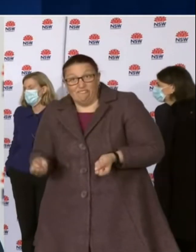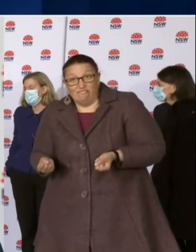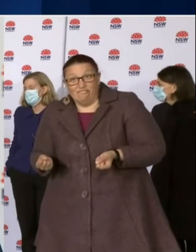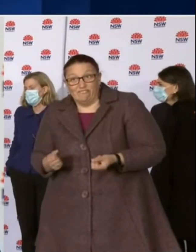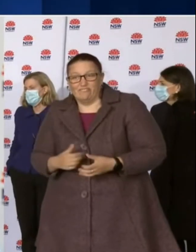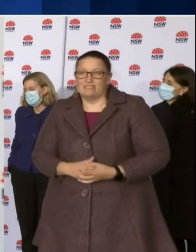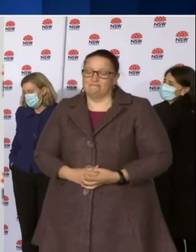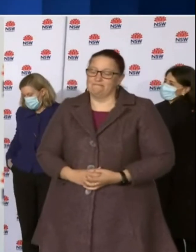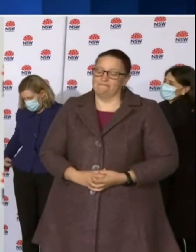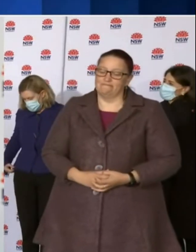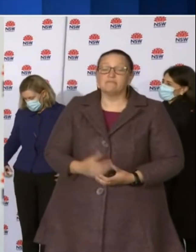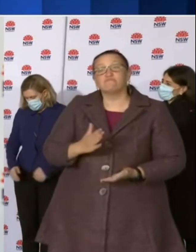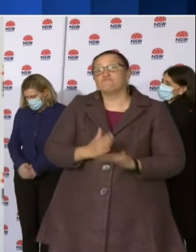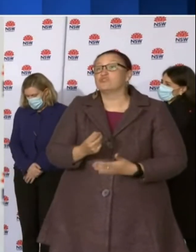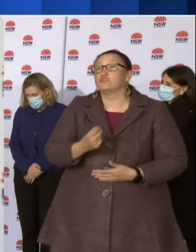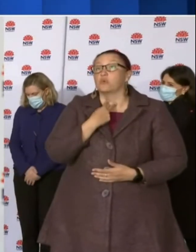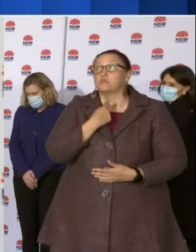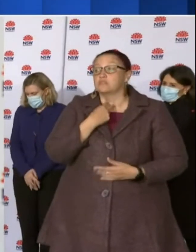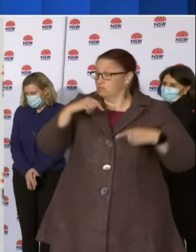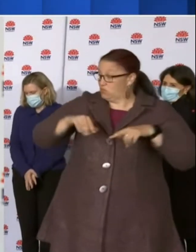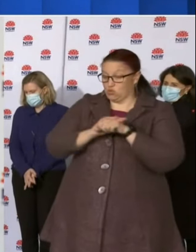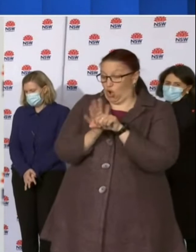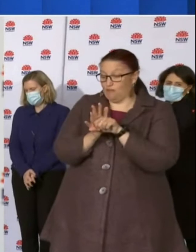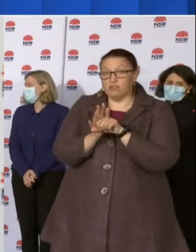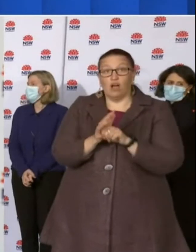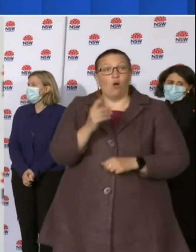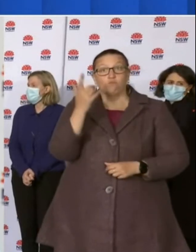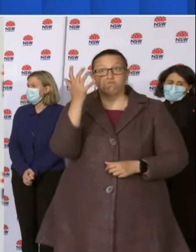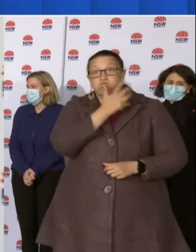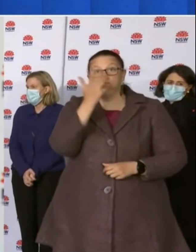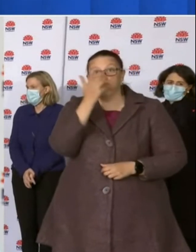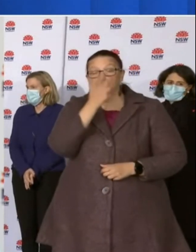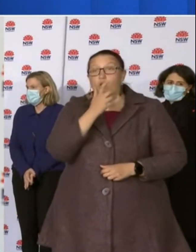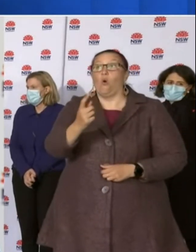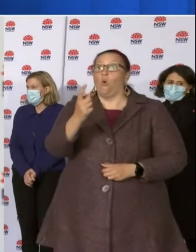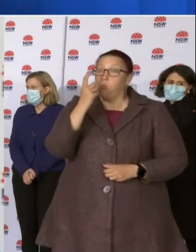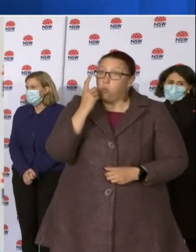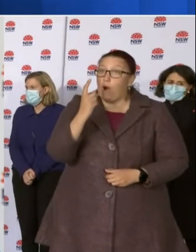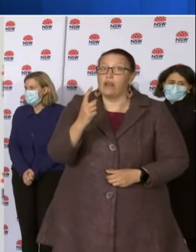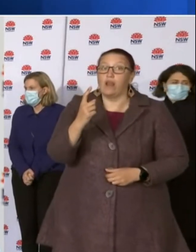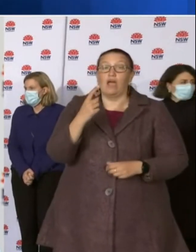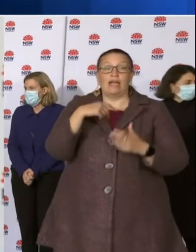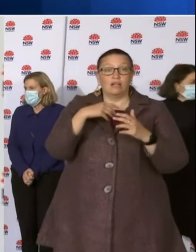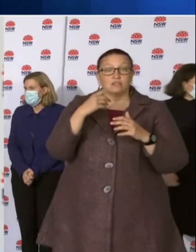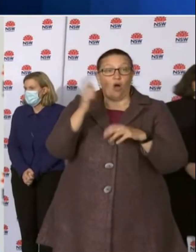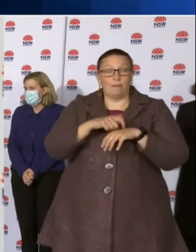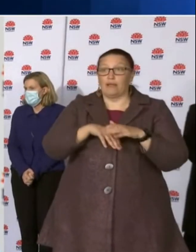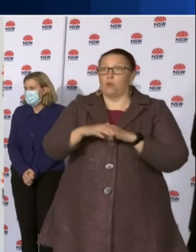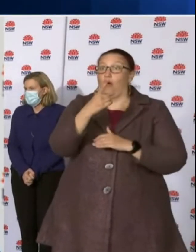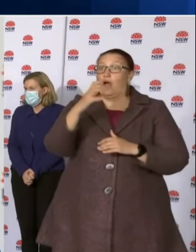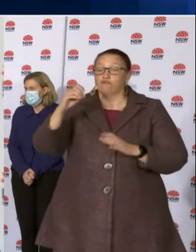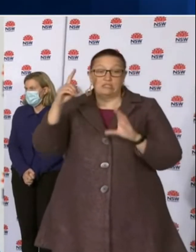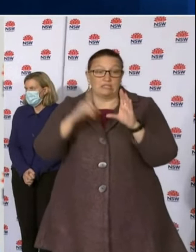year pandemic, that clearly someone, somewhere in the system, was feeling the need to disclose those